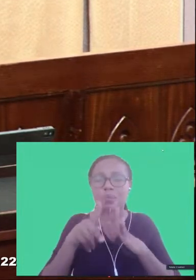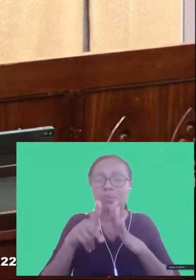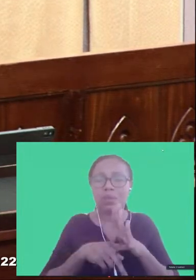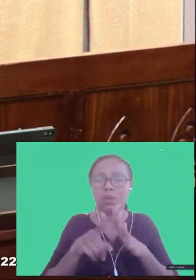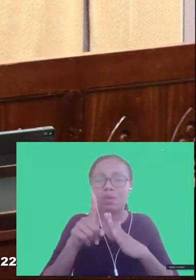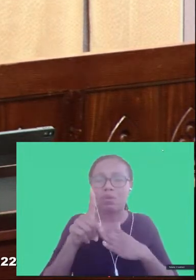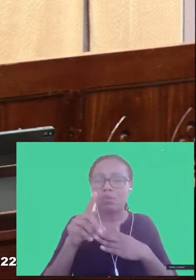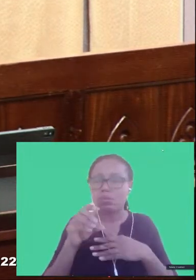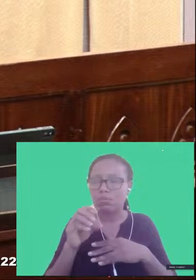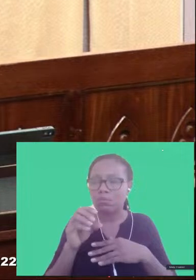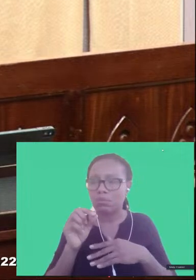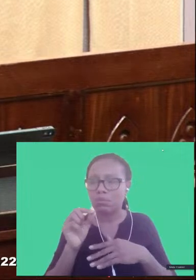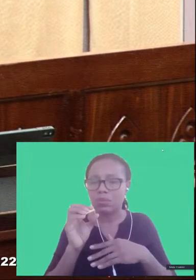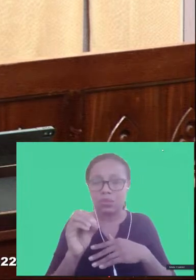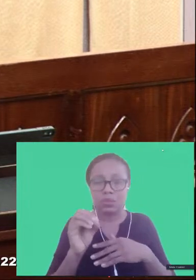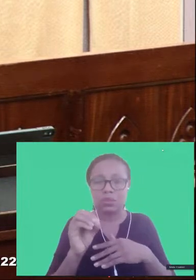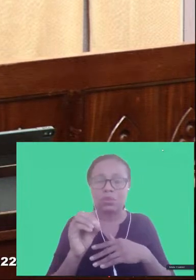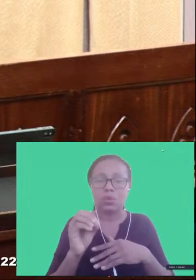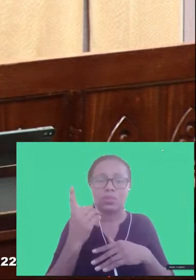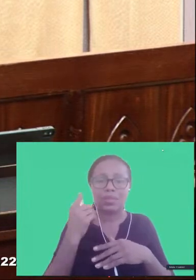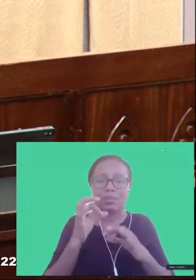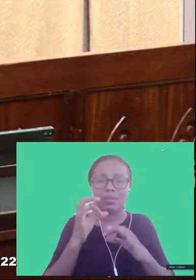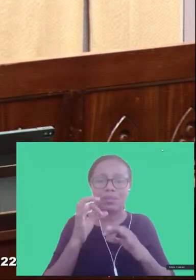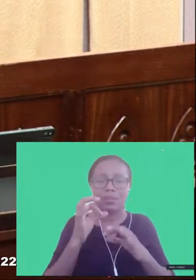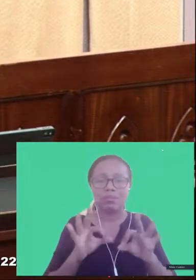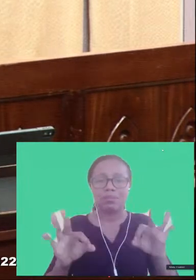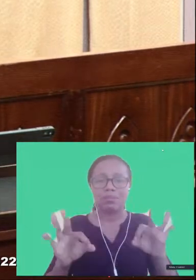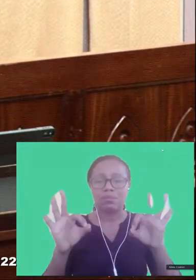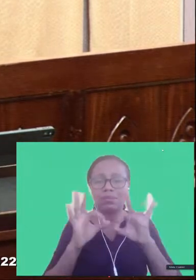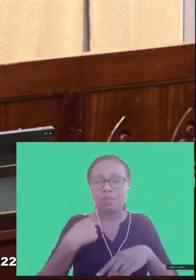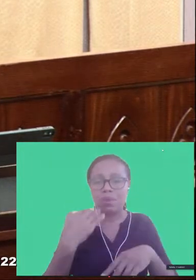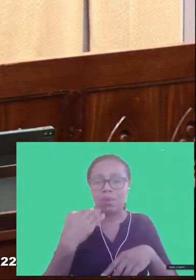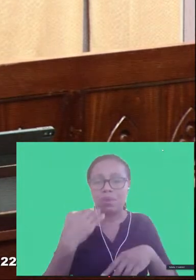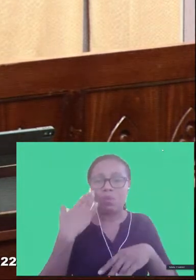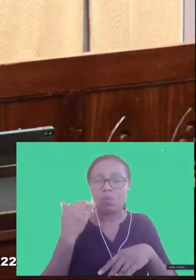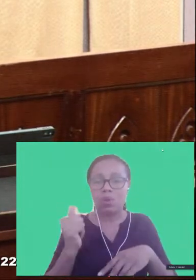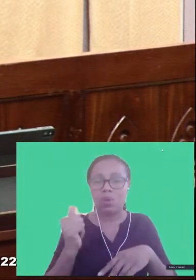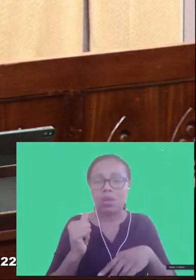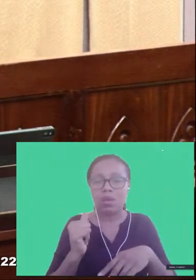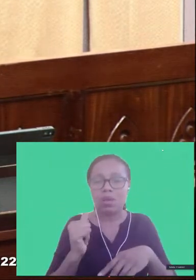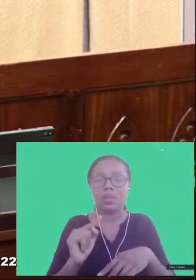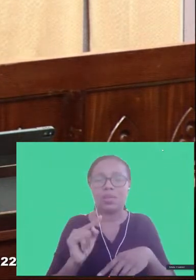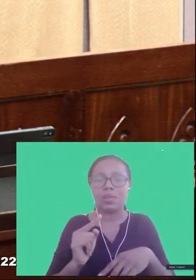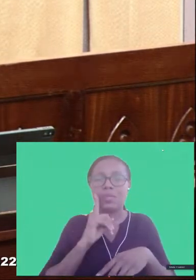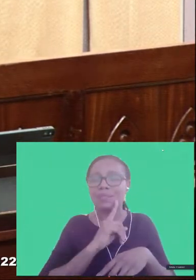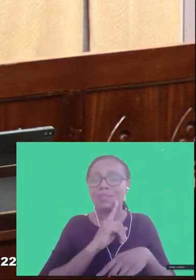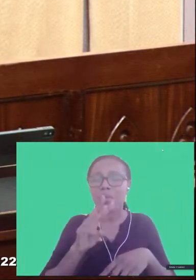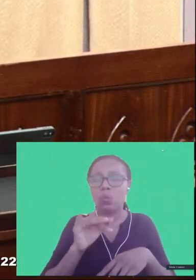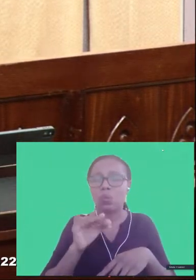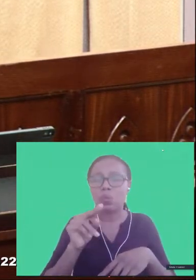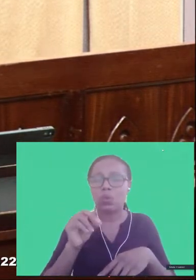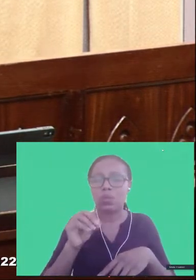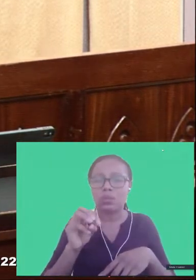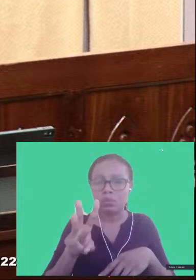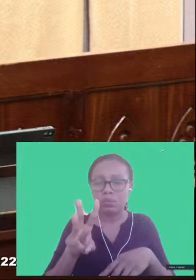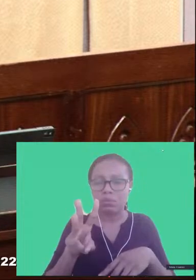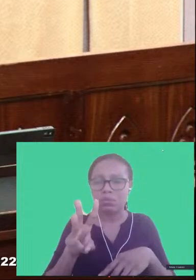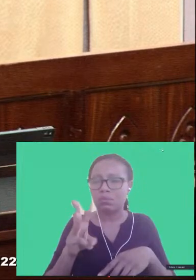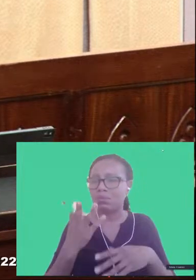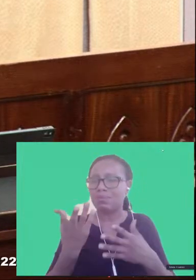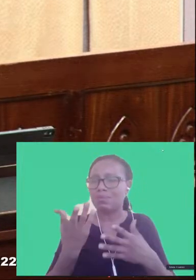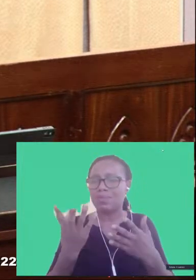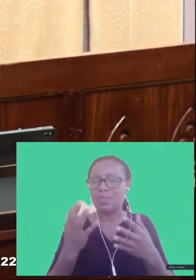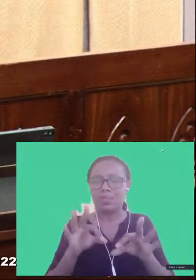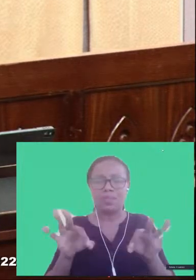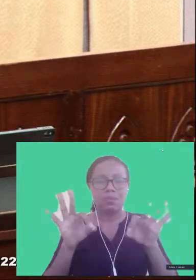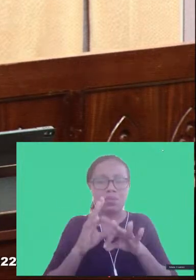window. But what does that mean in terms of the ease of doing business? Why is that important to the ministry? Why are there funds of, I